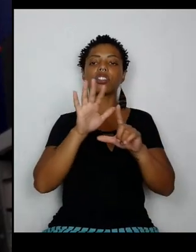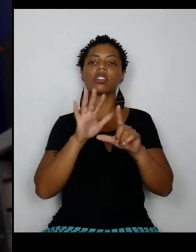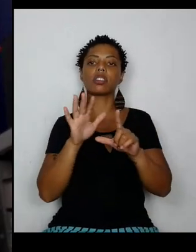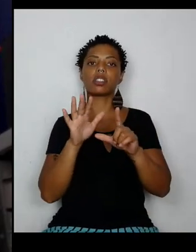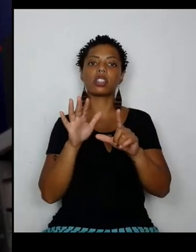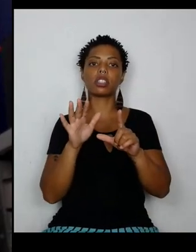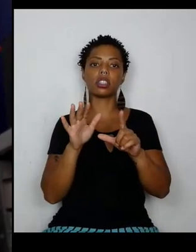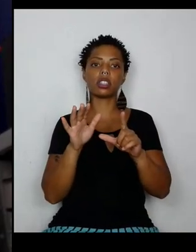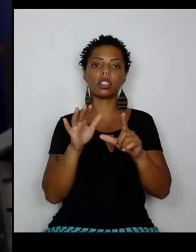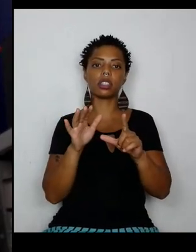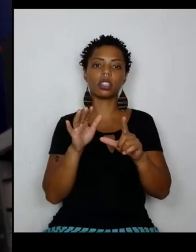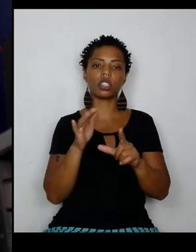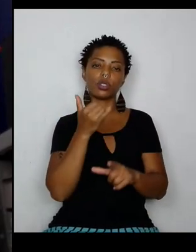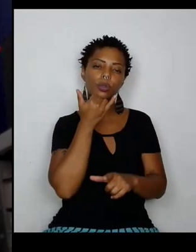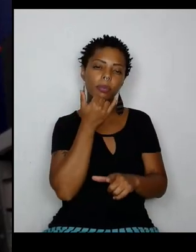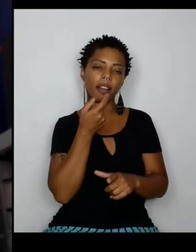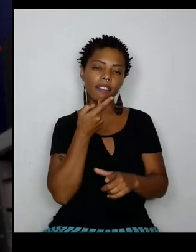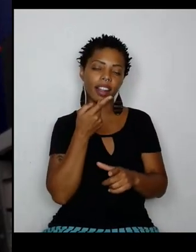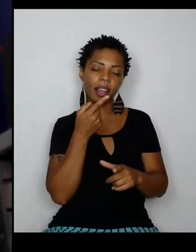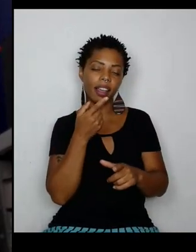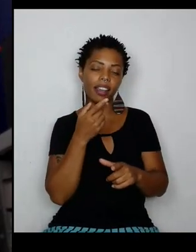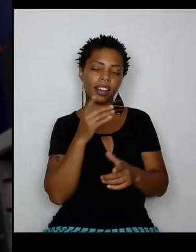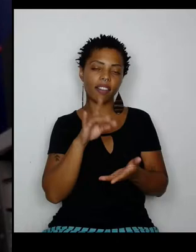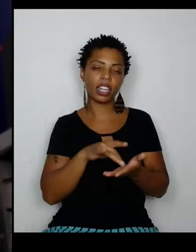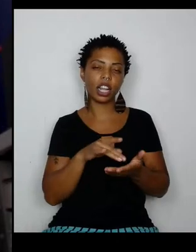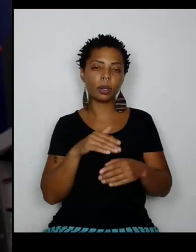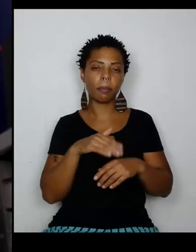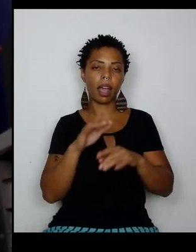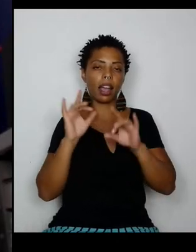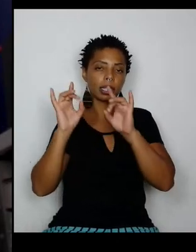and we are also going to have images